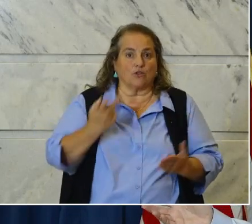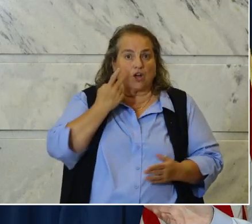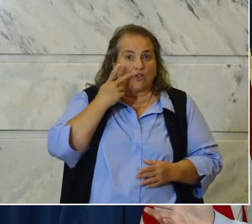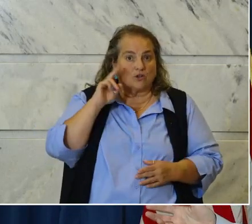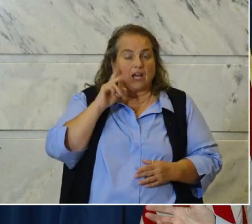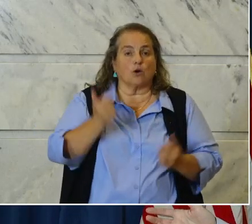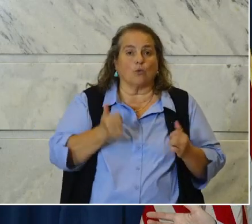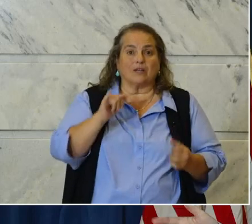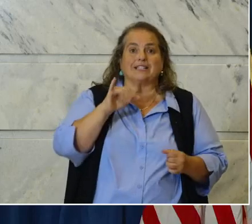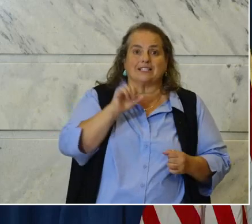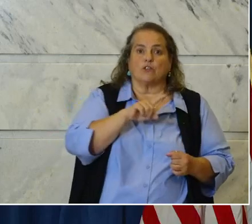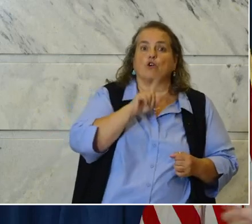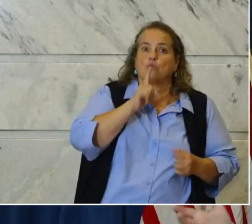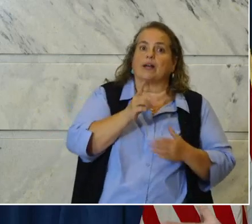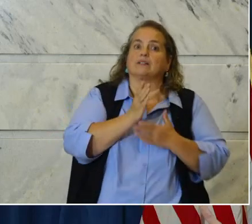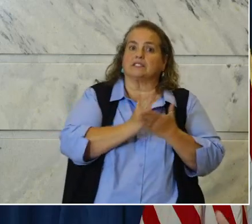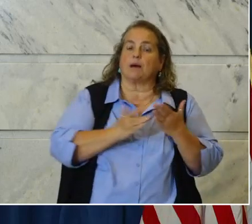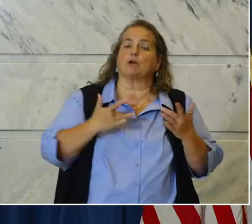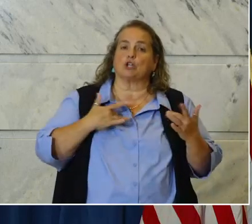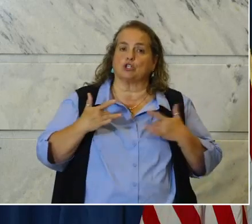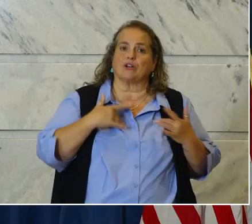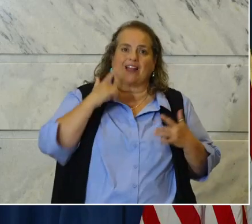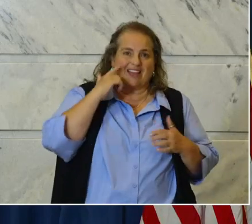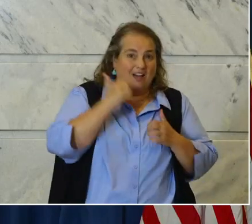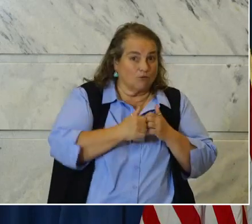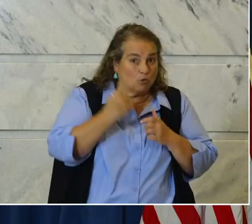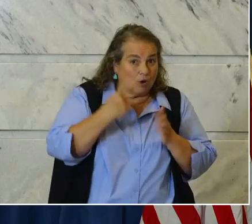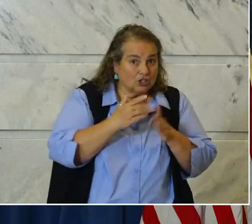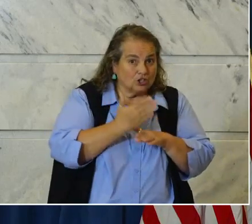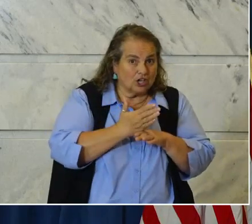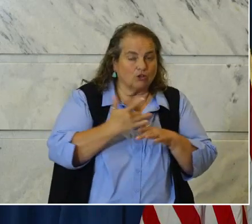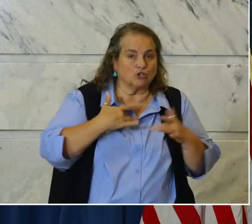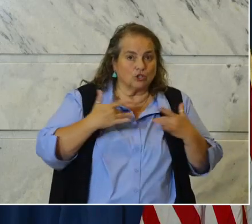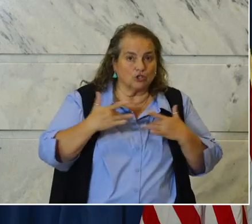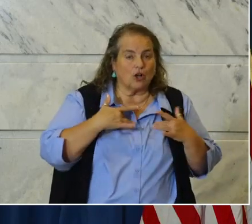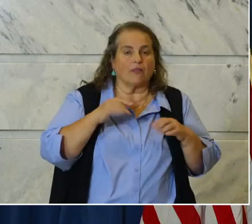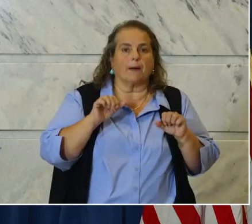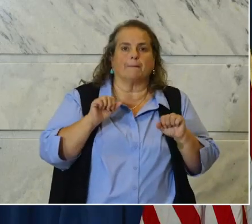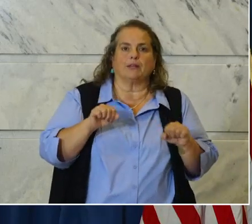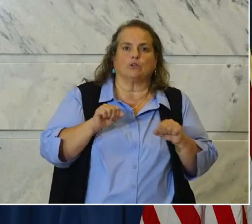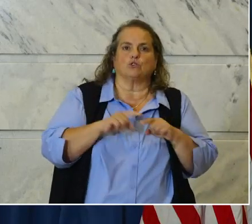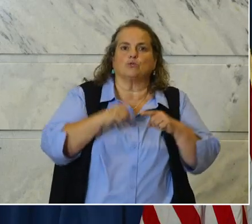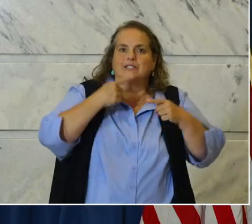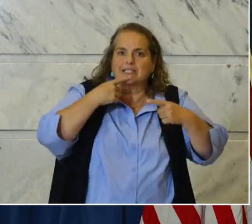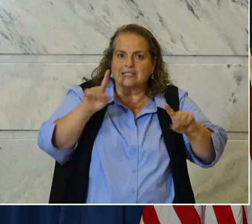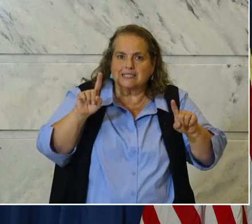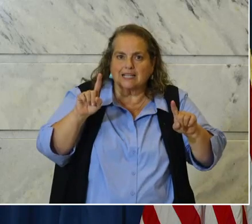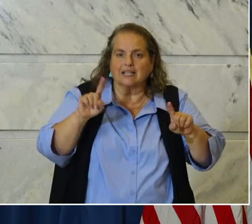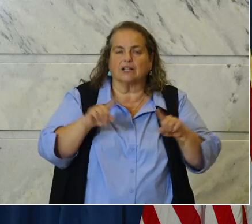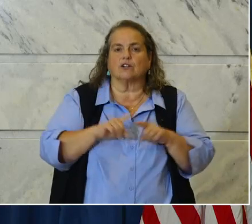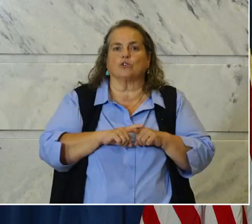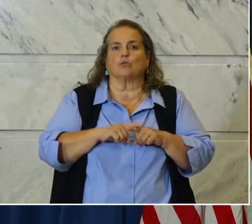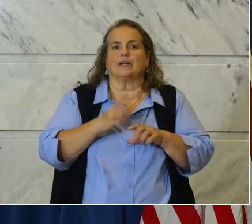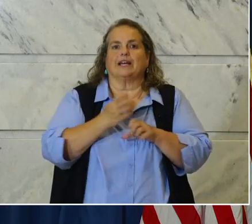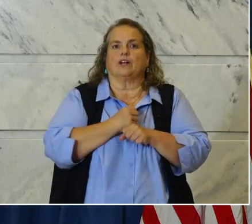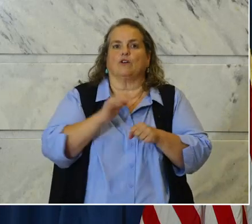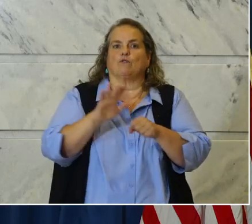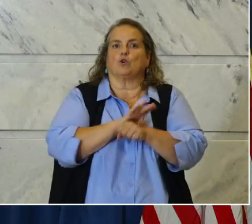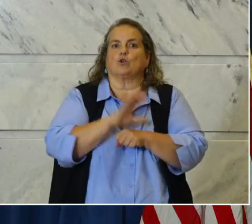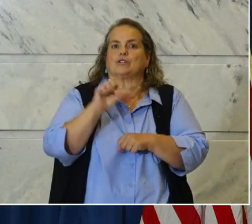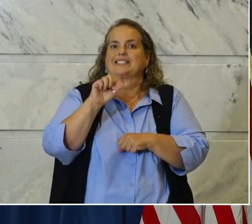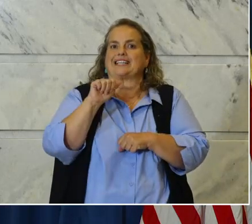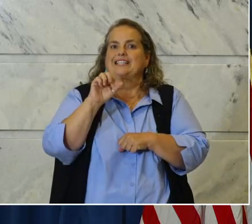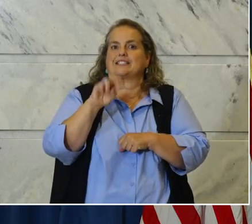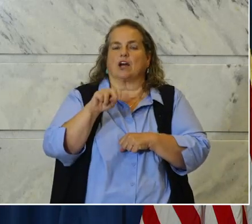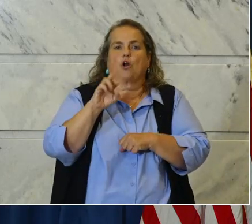which is there are real concerns, and I think everybody shares them, about the ability to succeed, to get a full season or even a